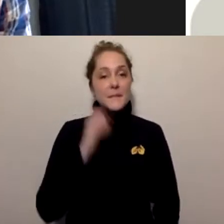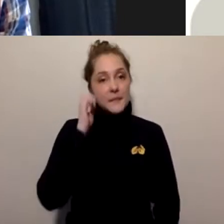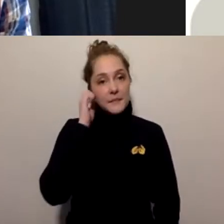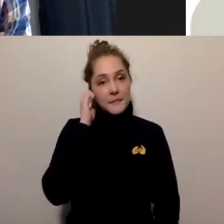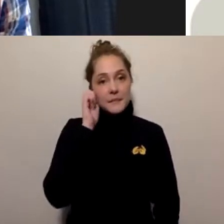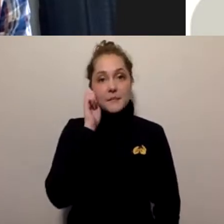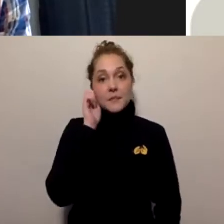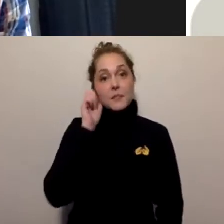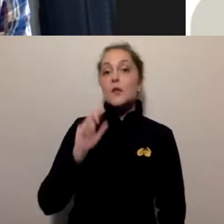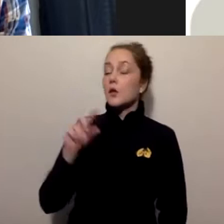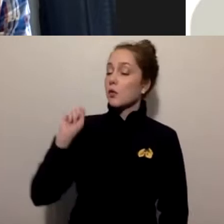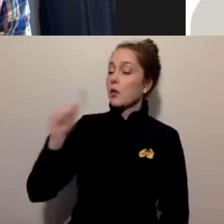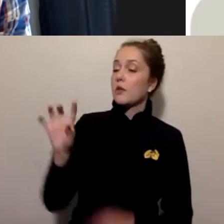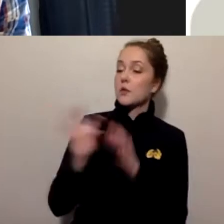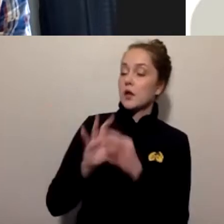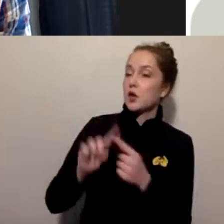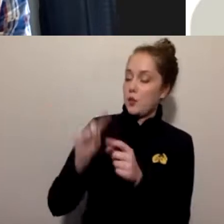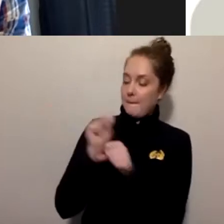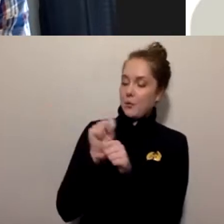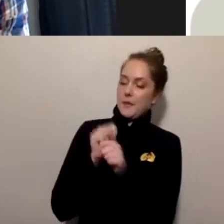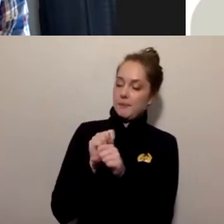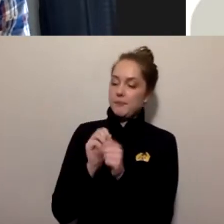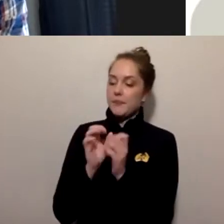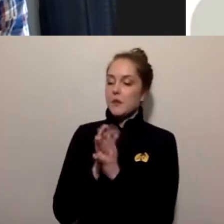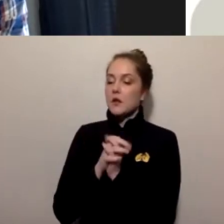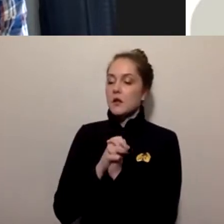Here's a question that relates to employment.